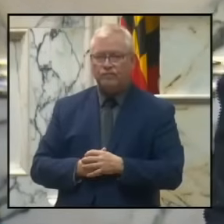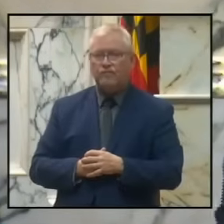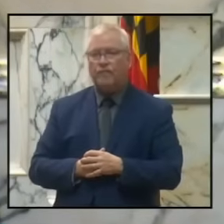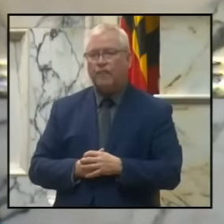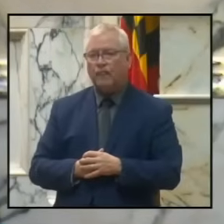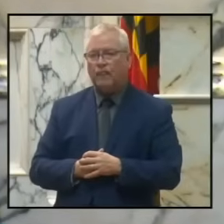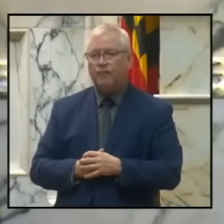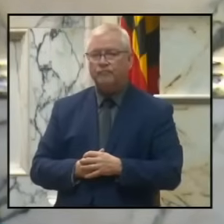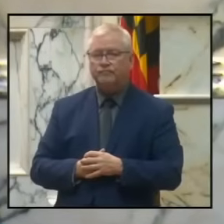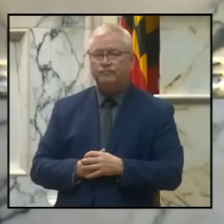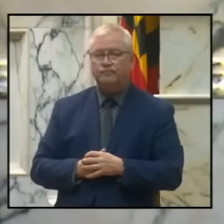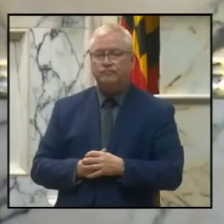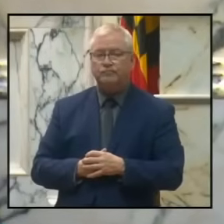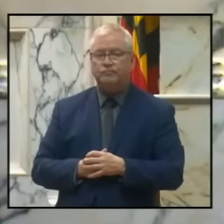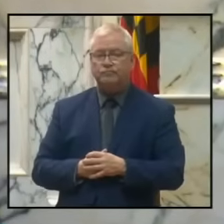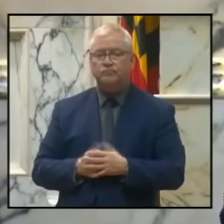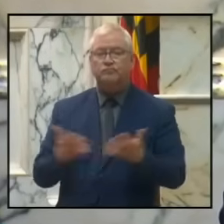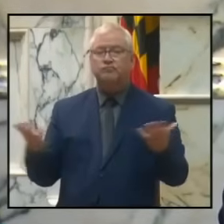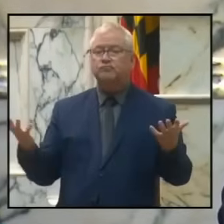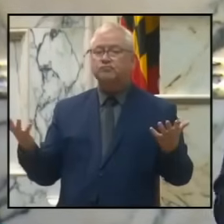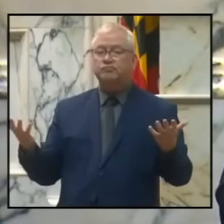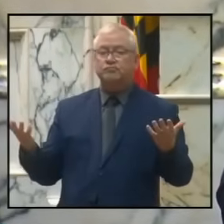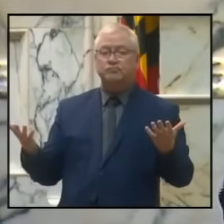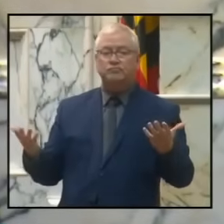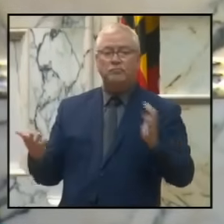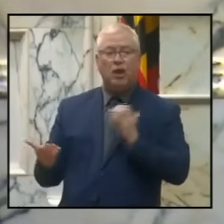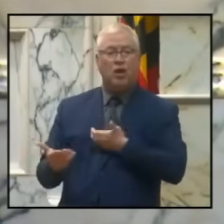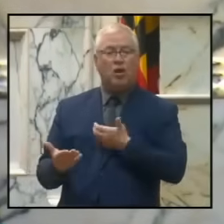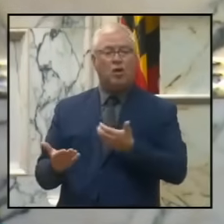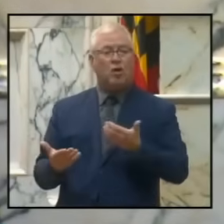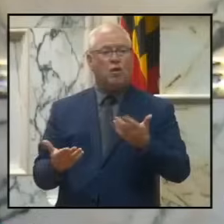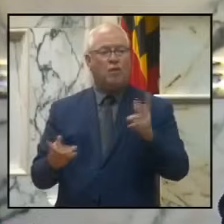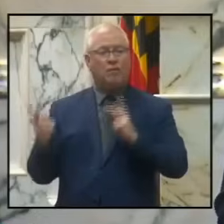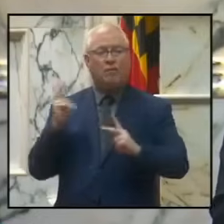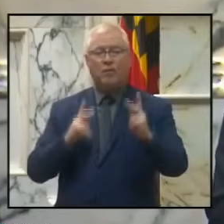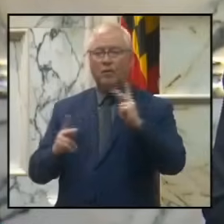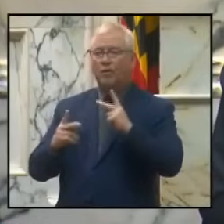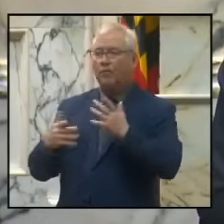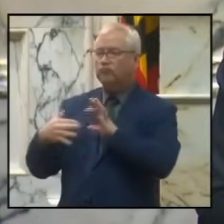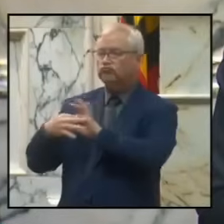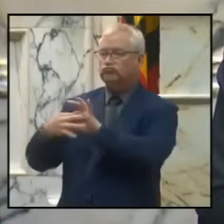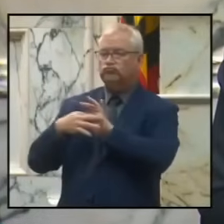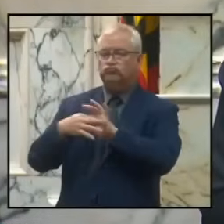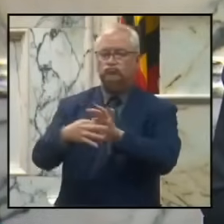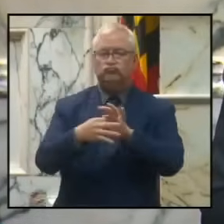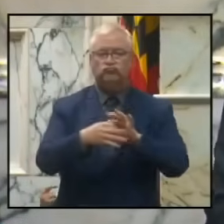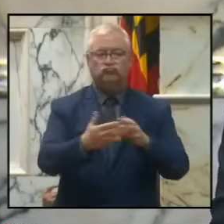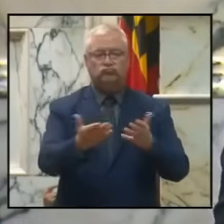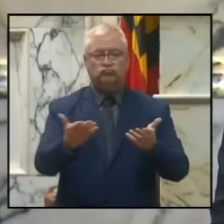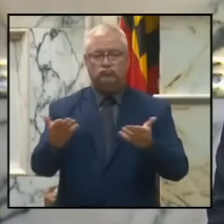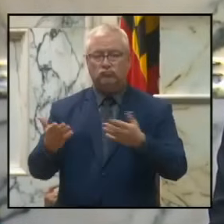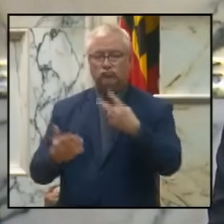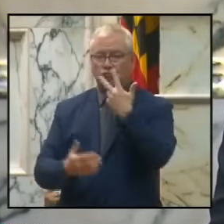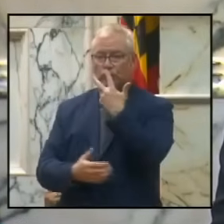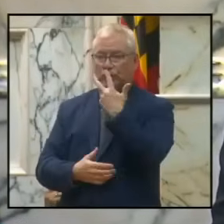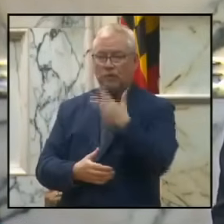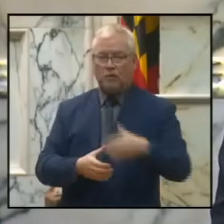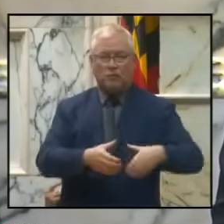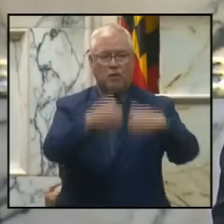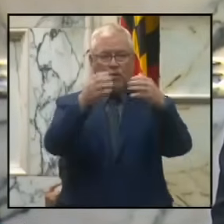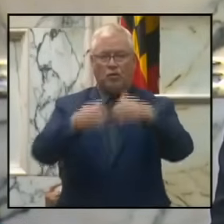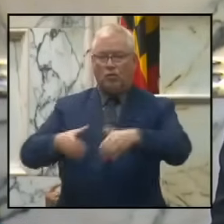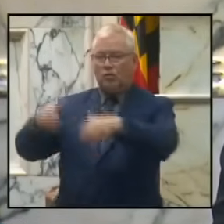So my fellow Marylanders, these are the three pillars of our approach to